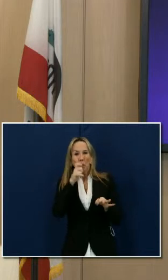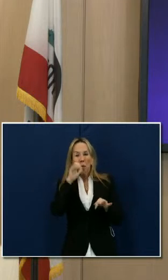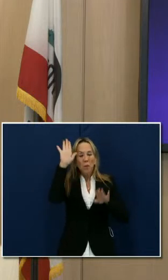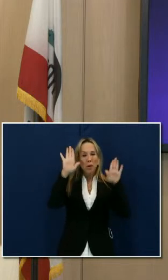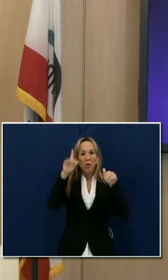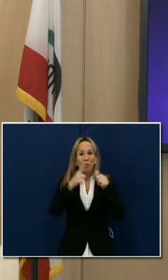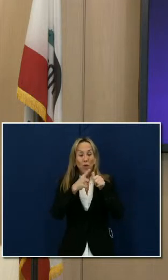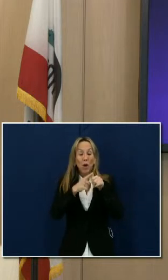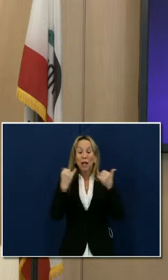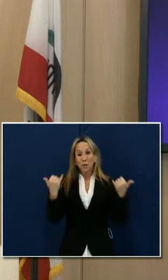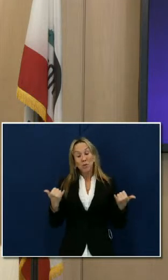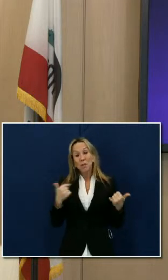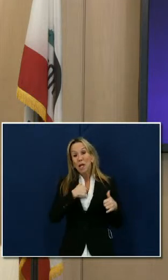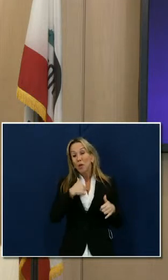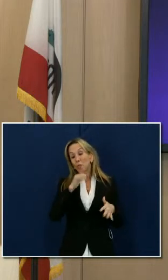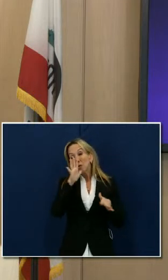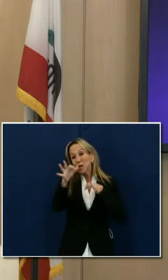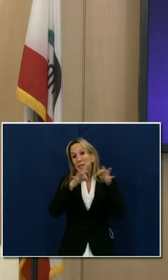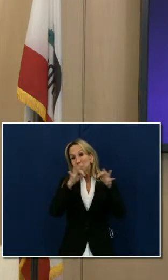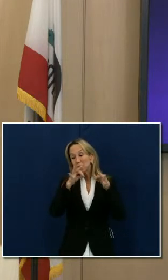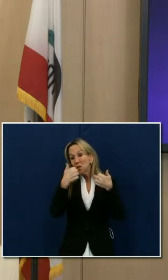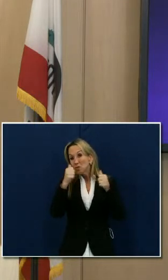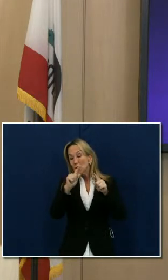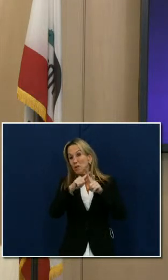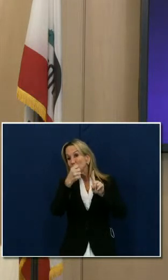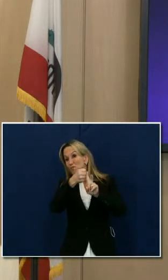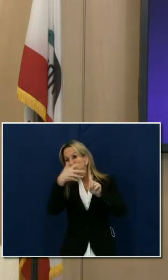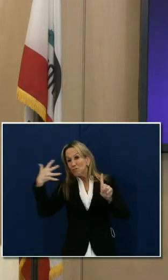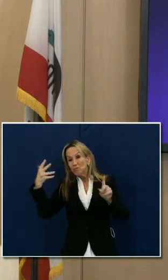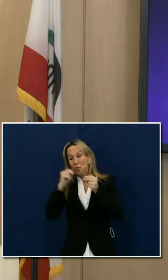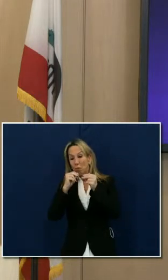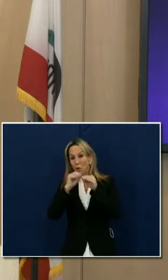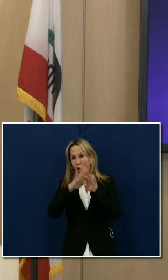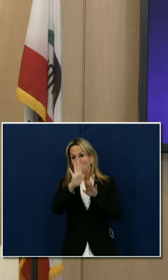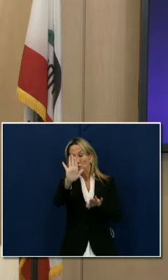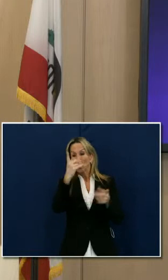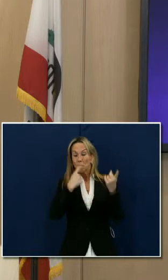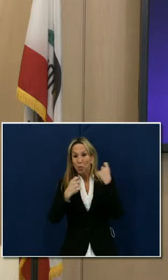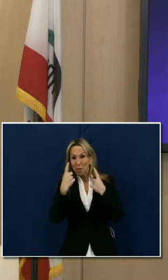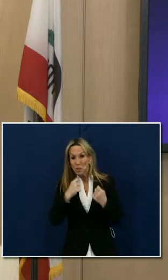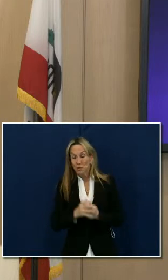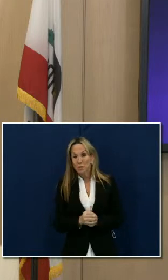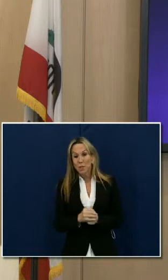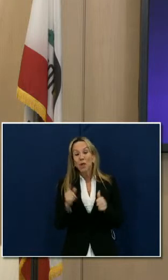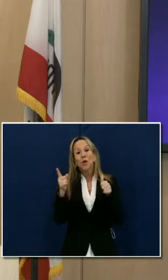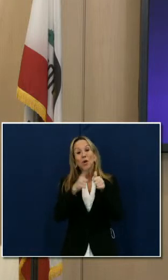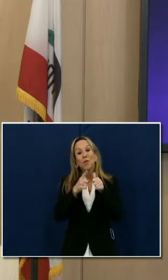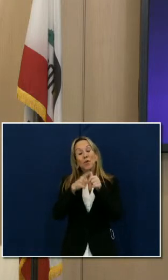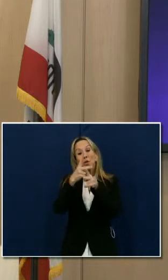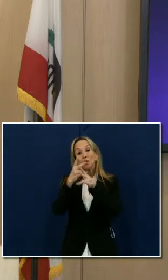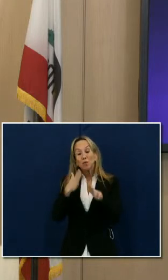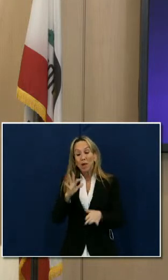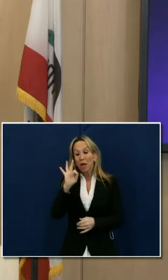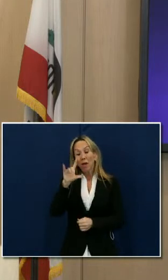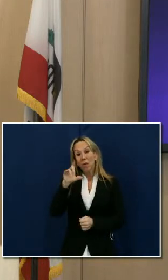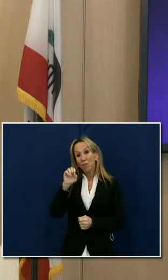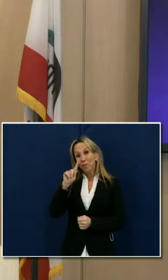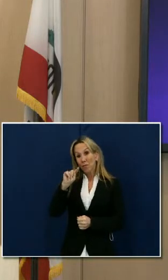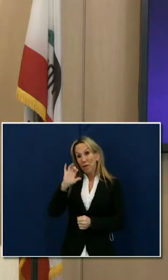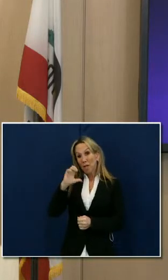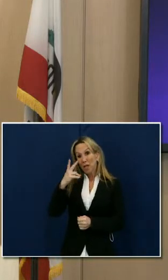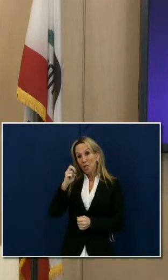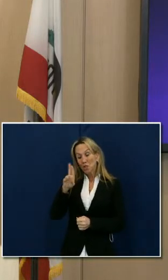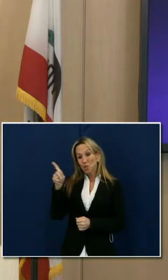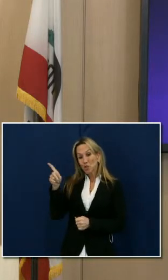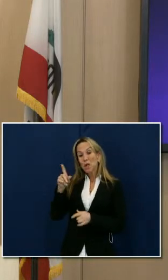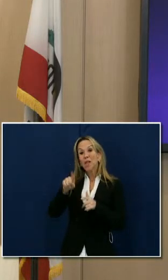steps of the rollout to try to address any questions. First, we'll have Supervisor Fletcher, and then we're going to have with